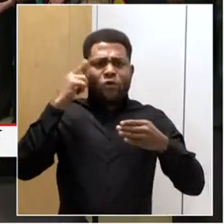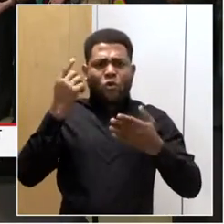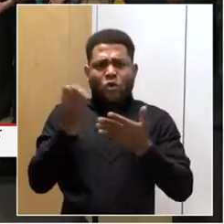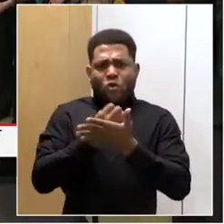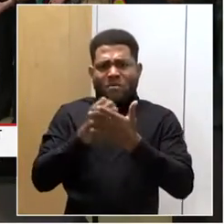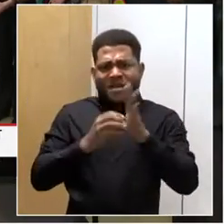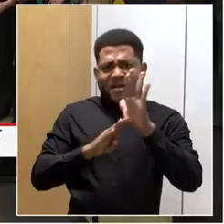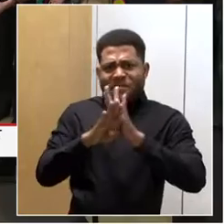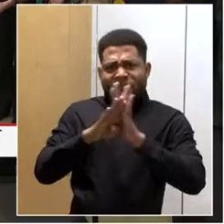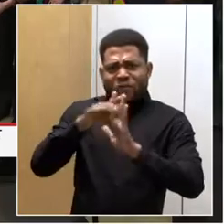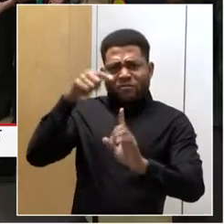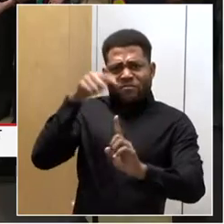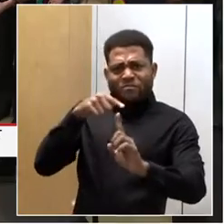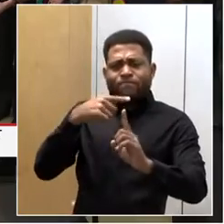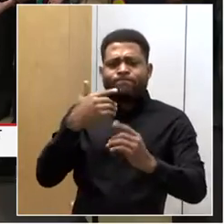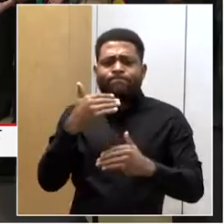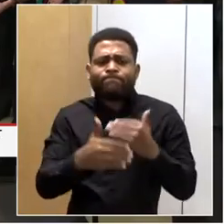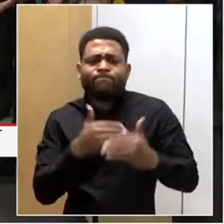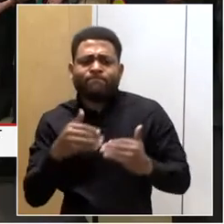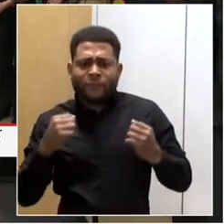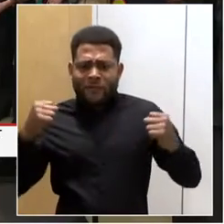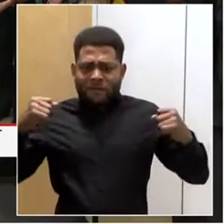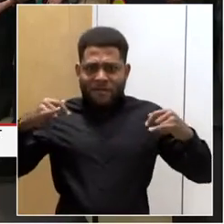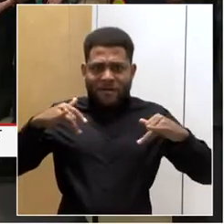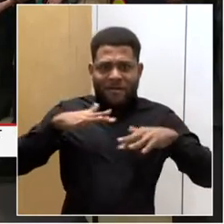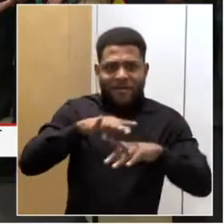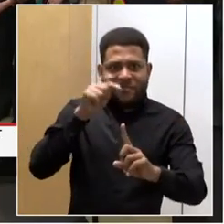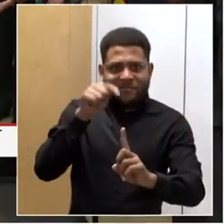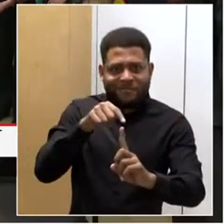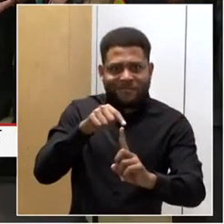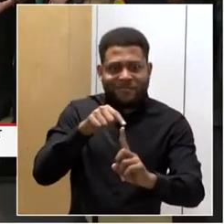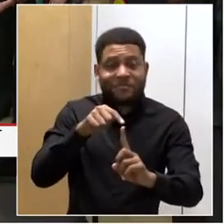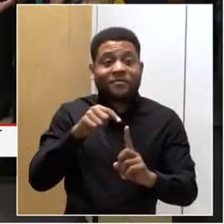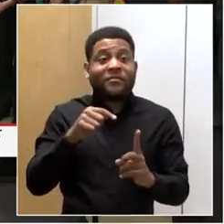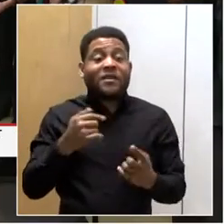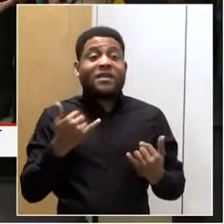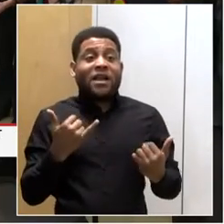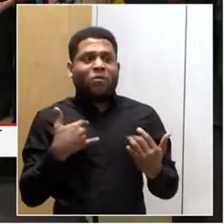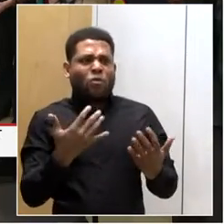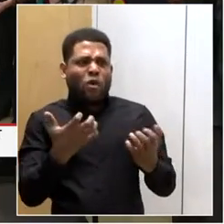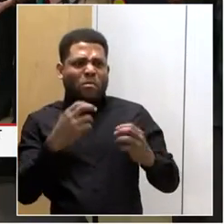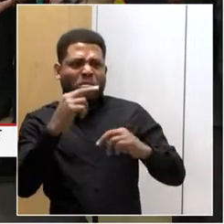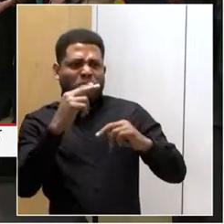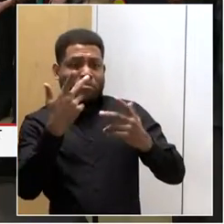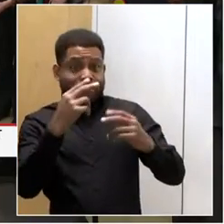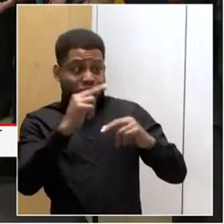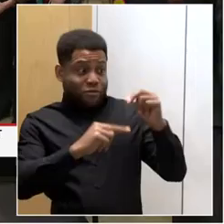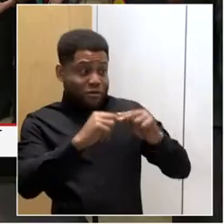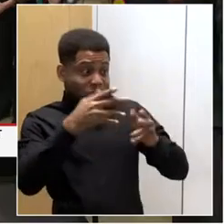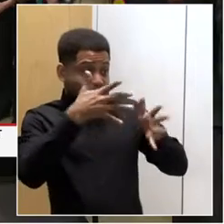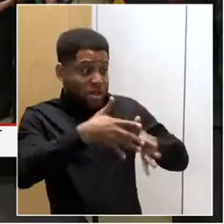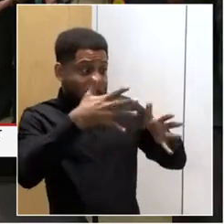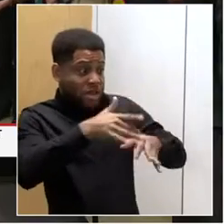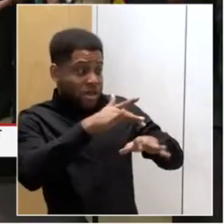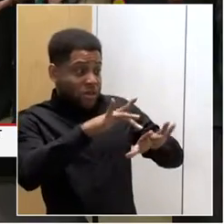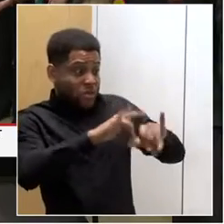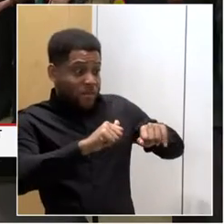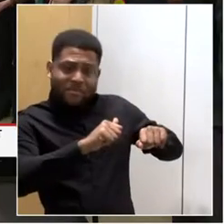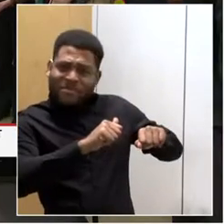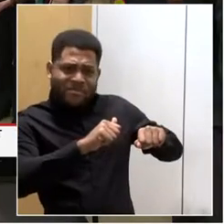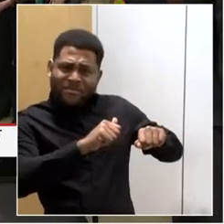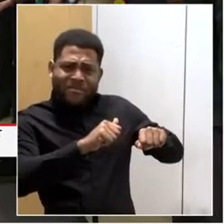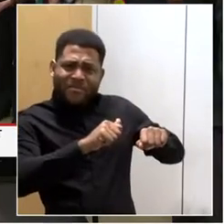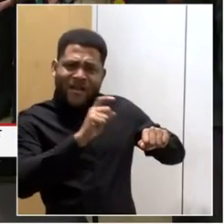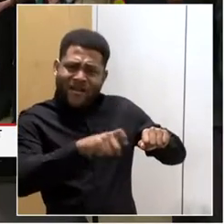activation of vacant space with exciting and creative pop-up opportunities brings life and